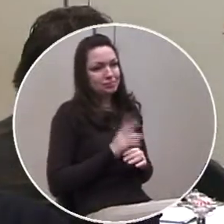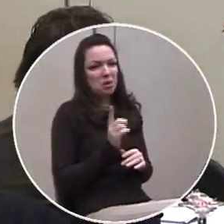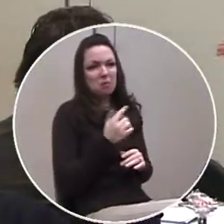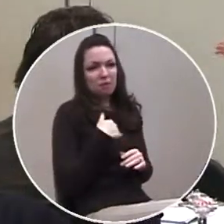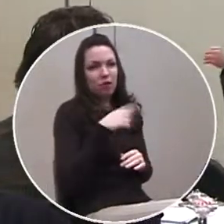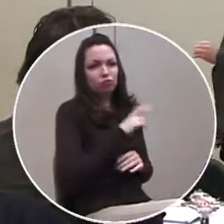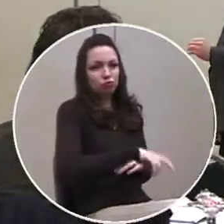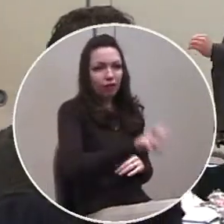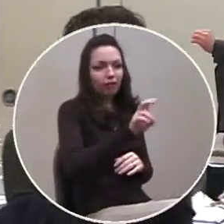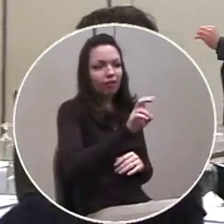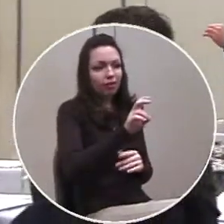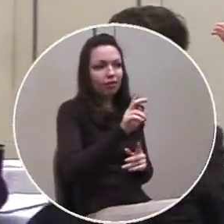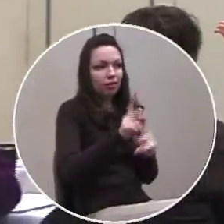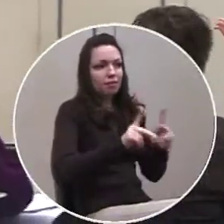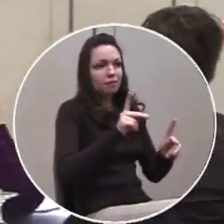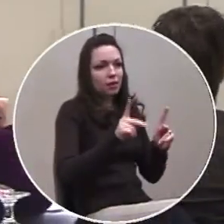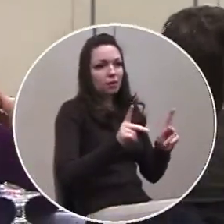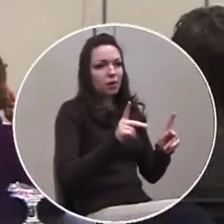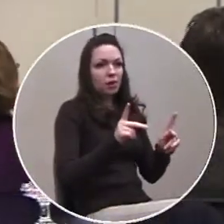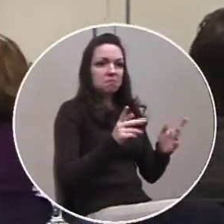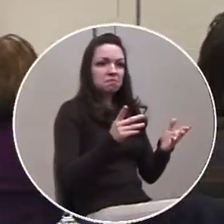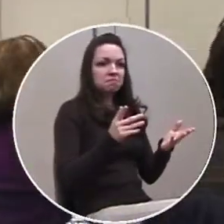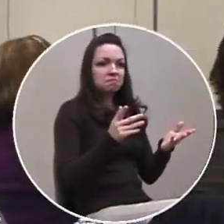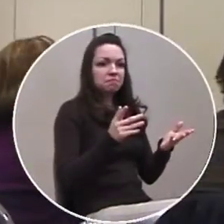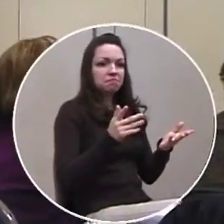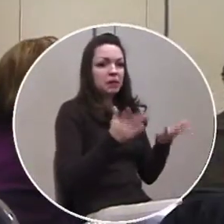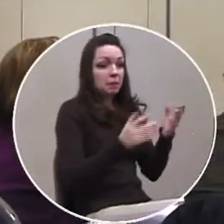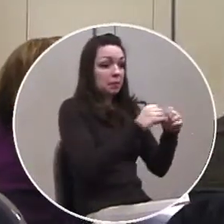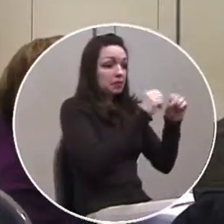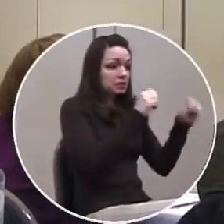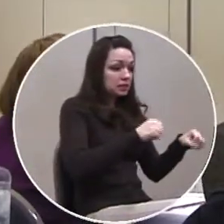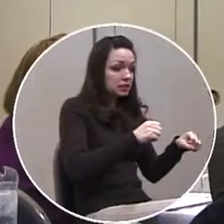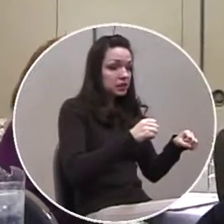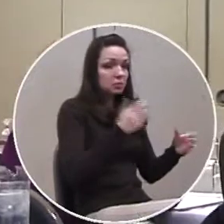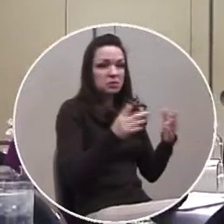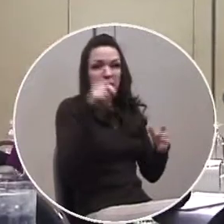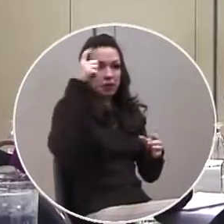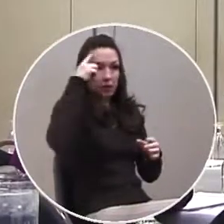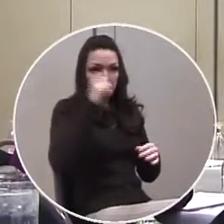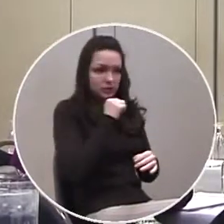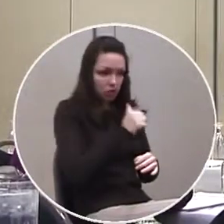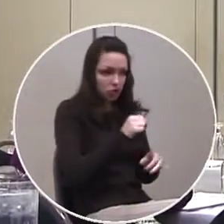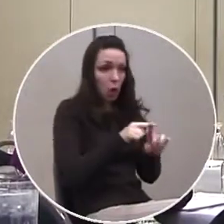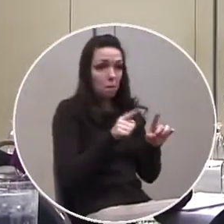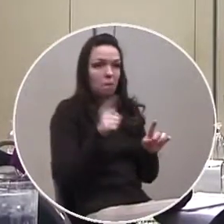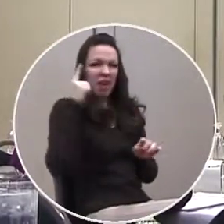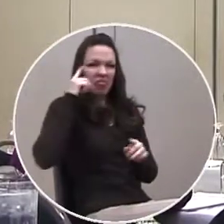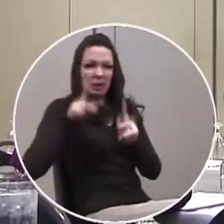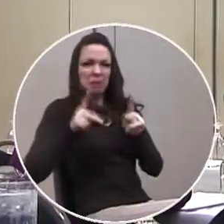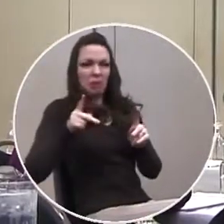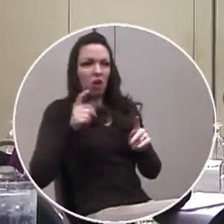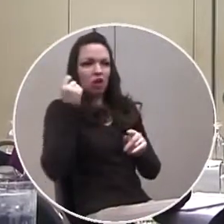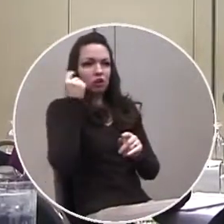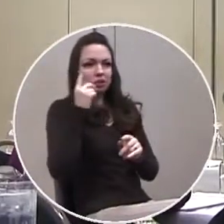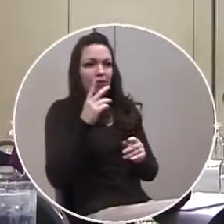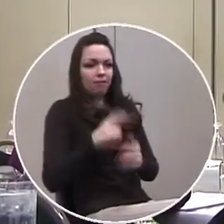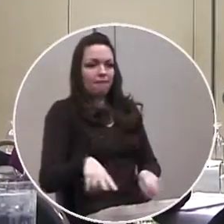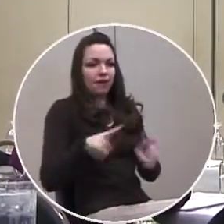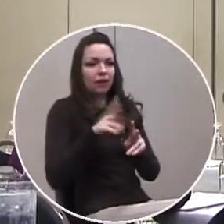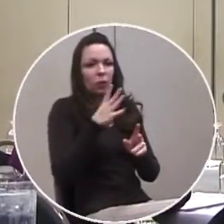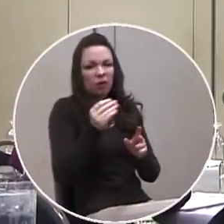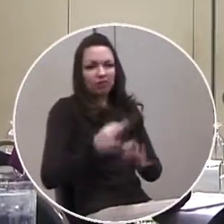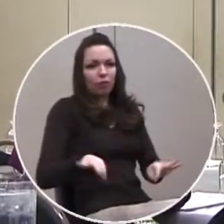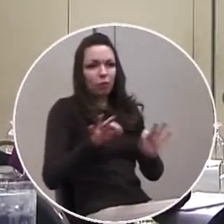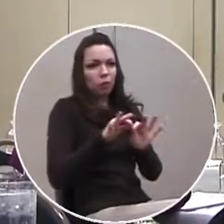travel, people, maybe systems, maybe governments don't, but I think people understand the value and importance of